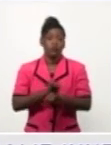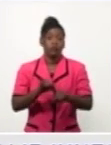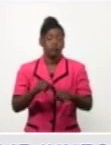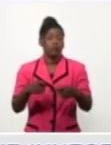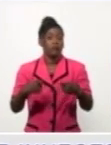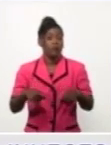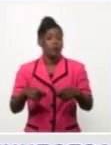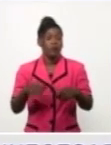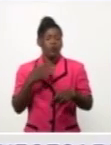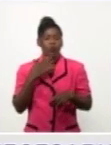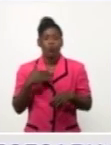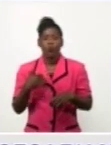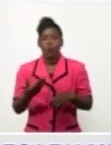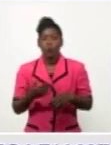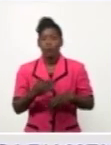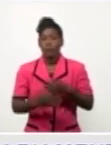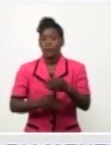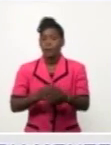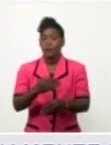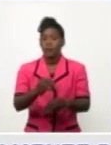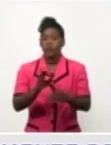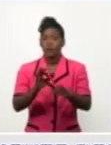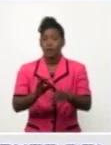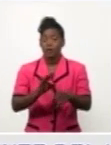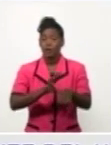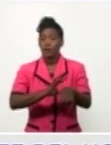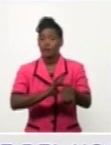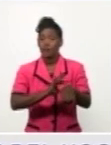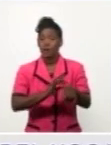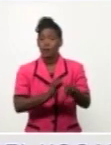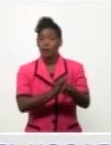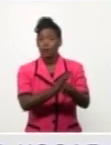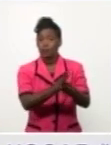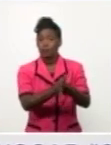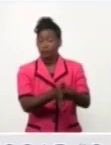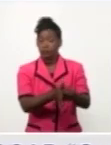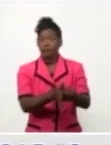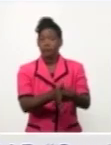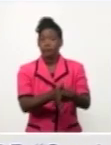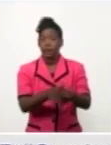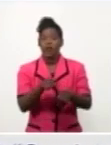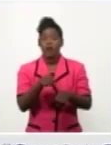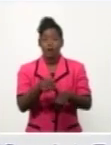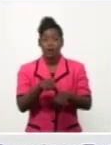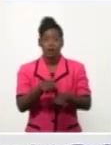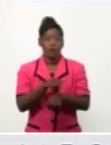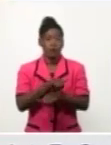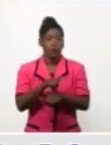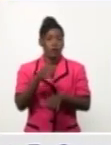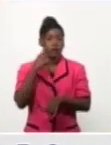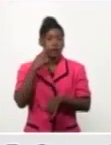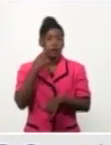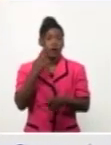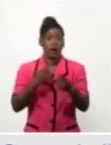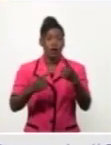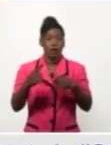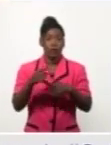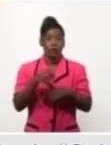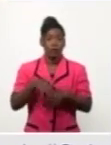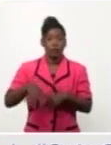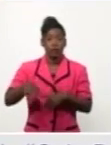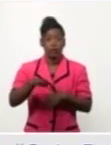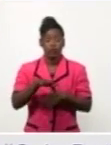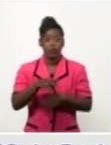and above all, to have a clear image of the behavior of the pandemic, which,